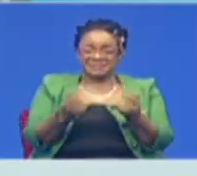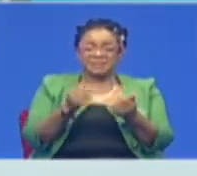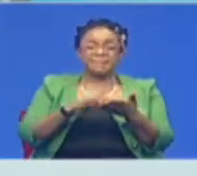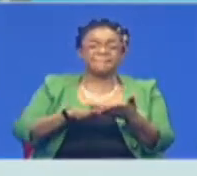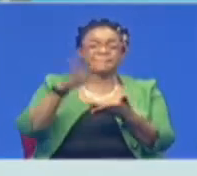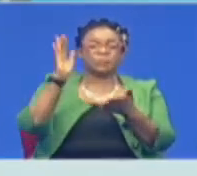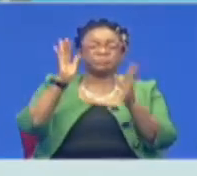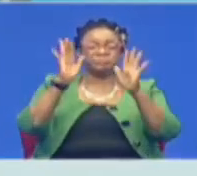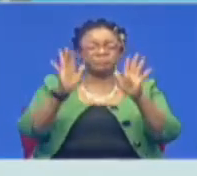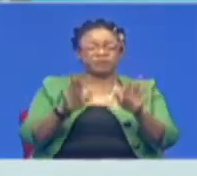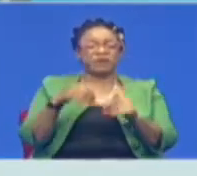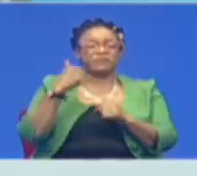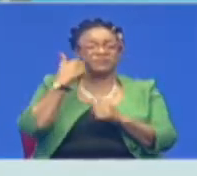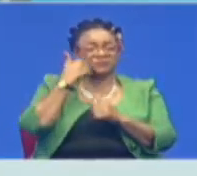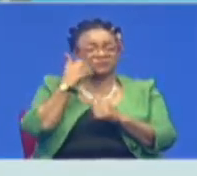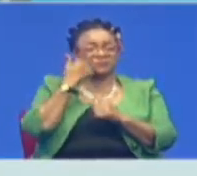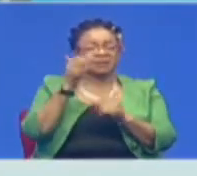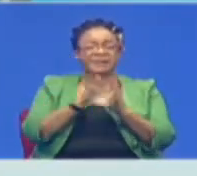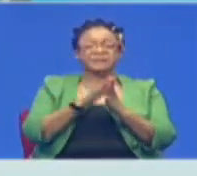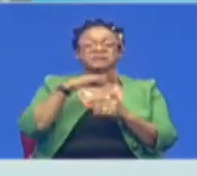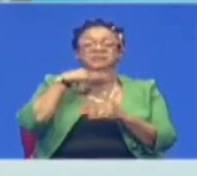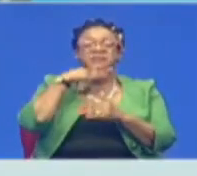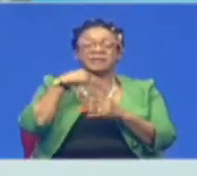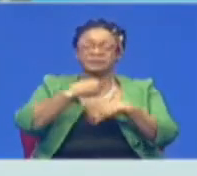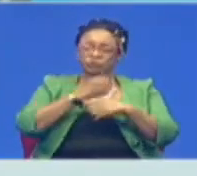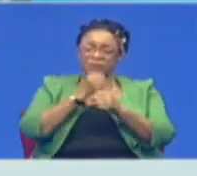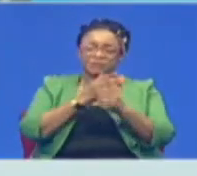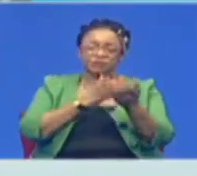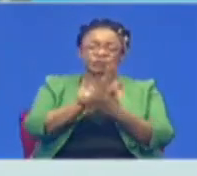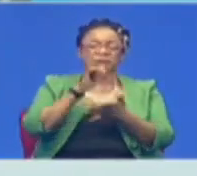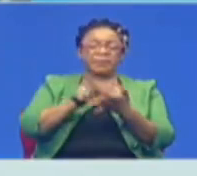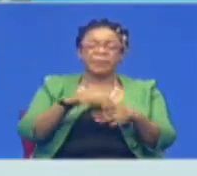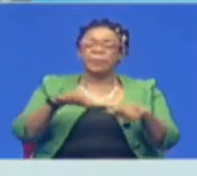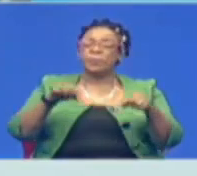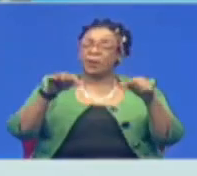of disease and death, and ensure that the quality of